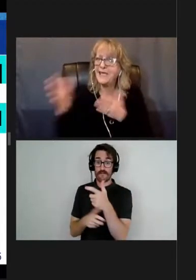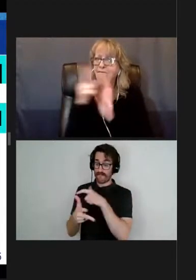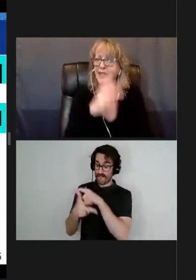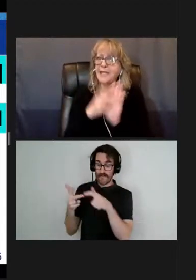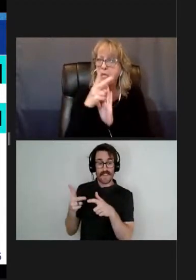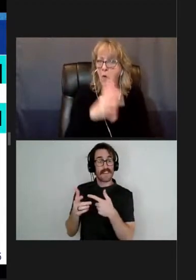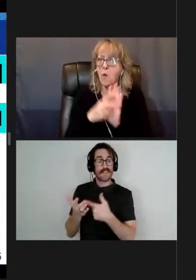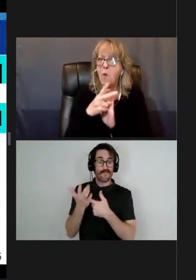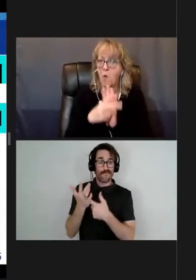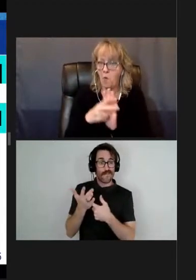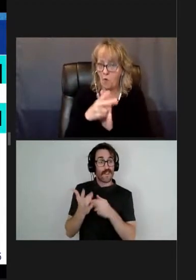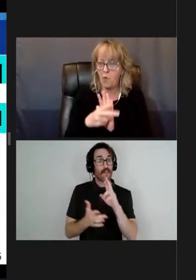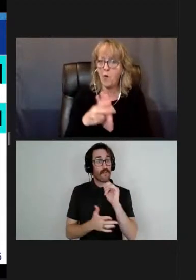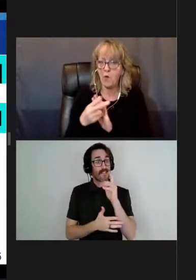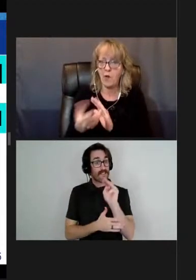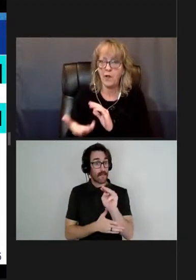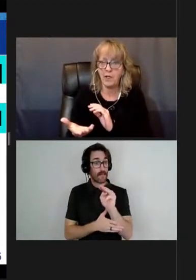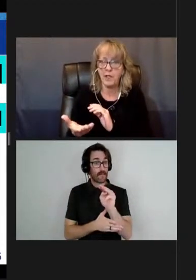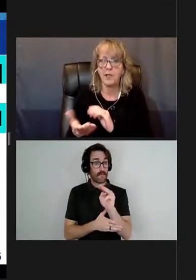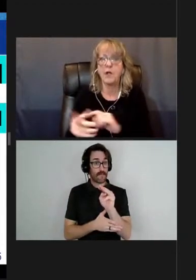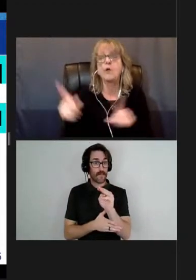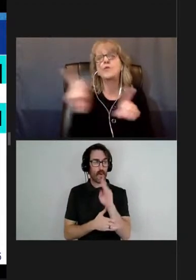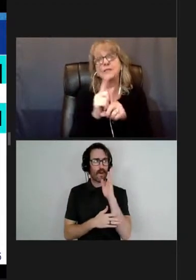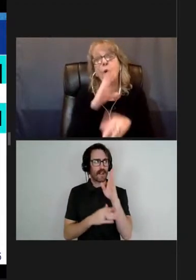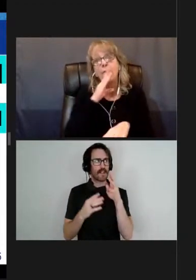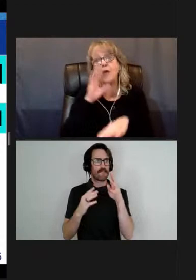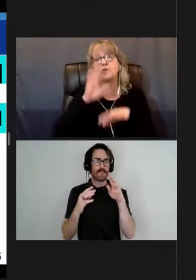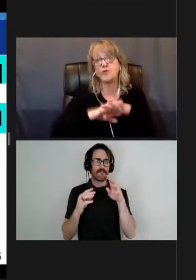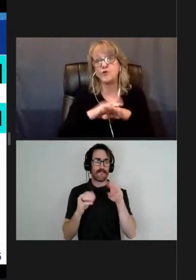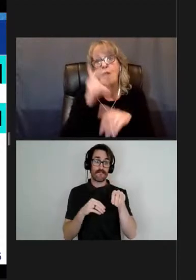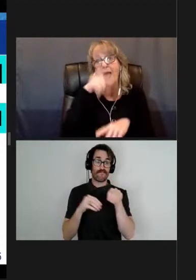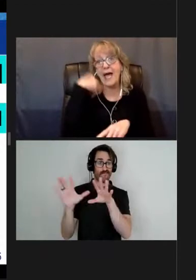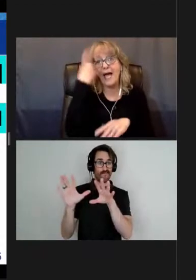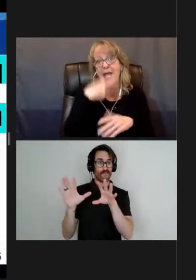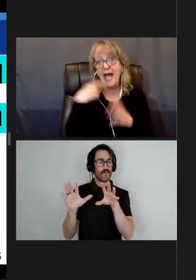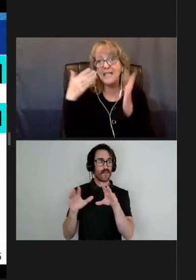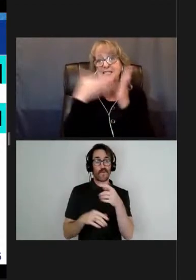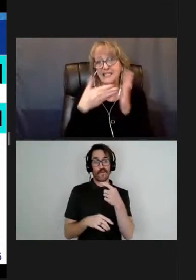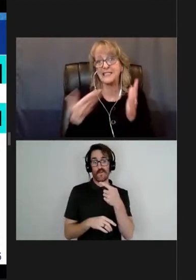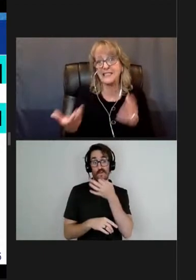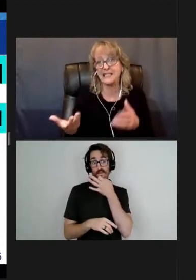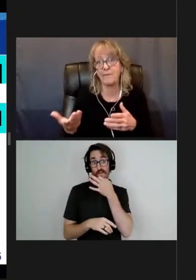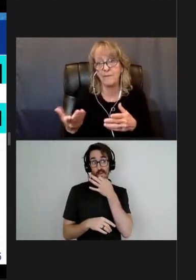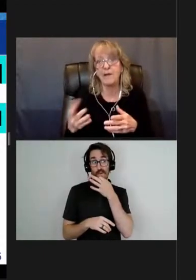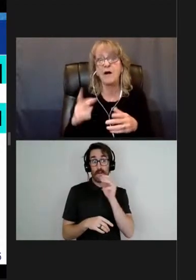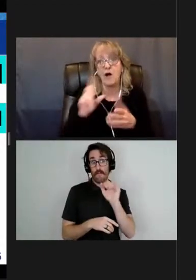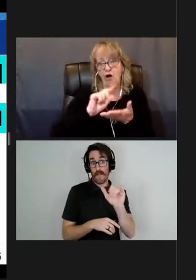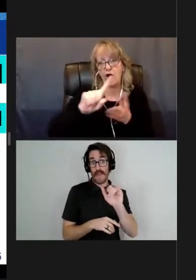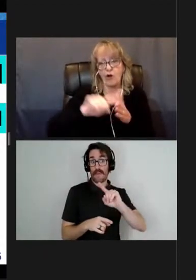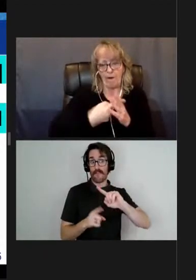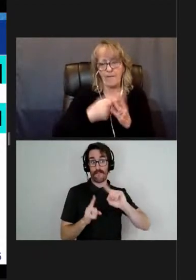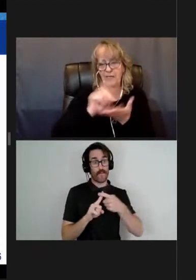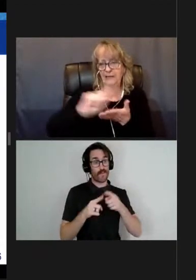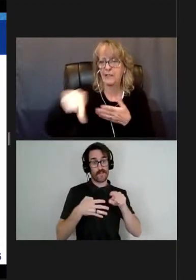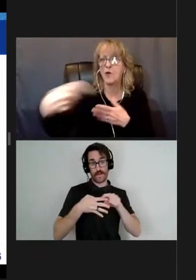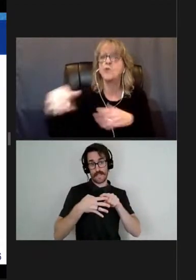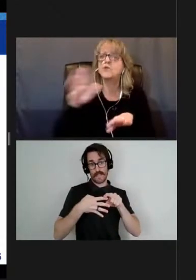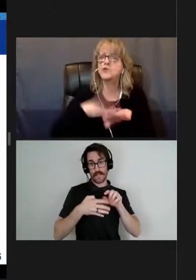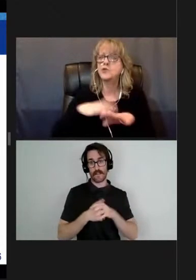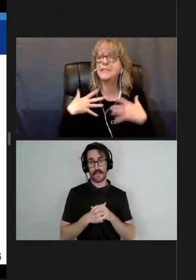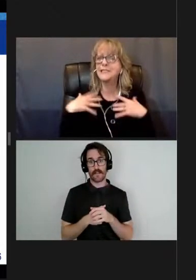racism, which we'll be launching in support of Mental Health Week, which is the first week of May. And at the end of this